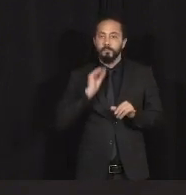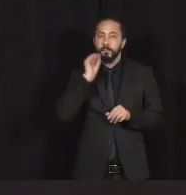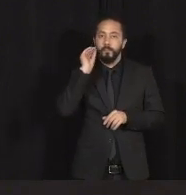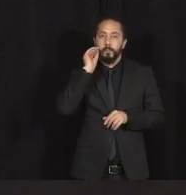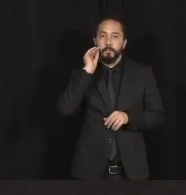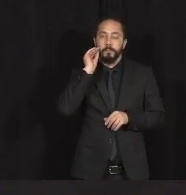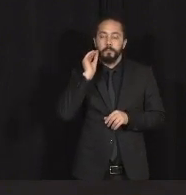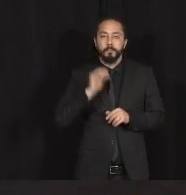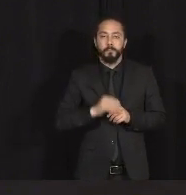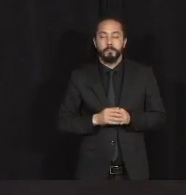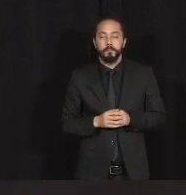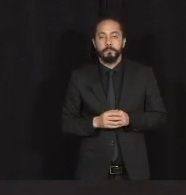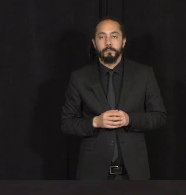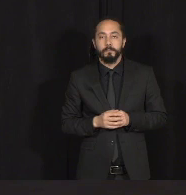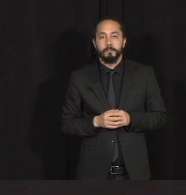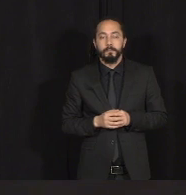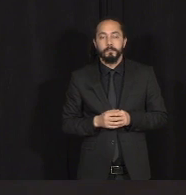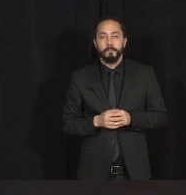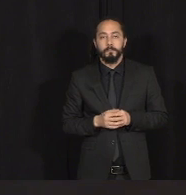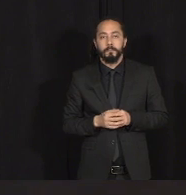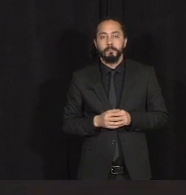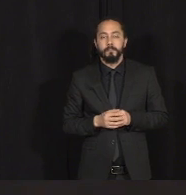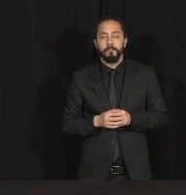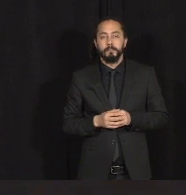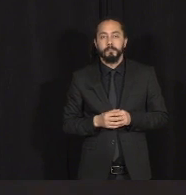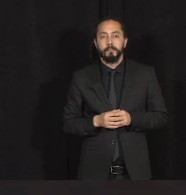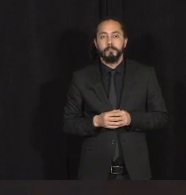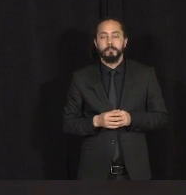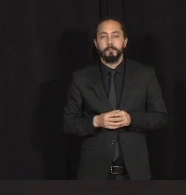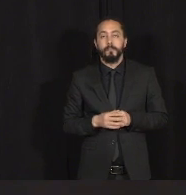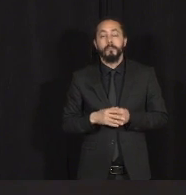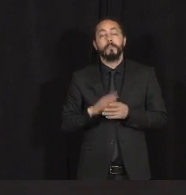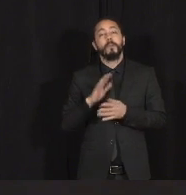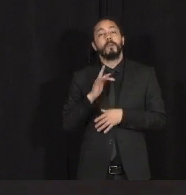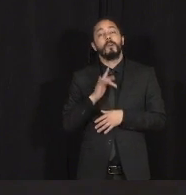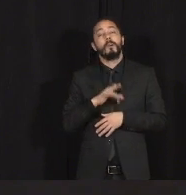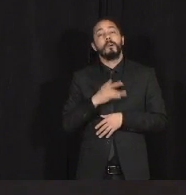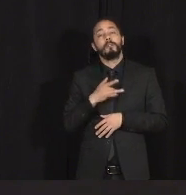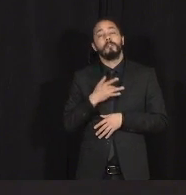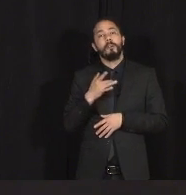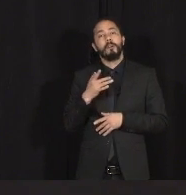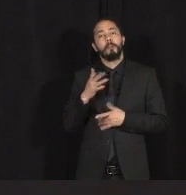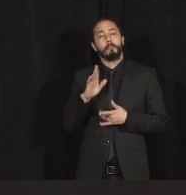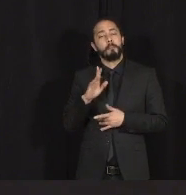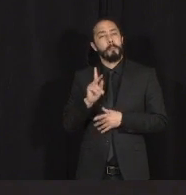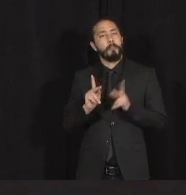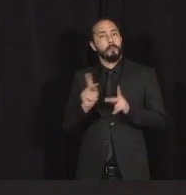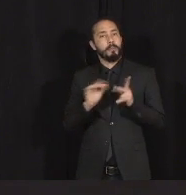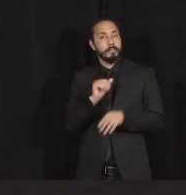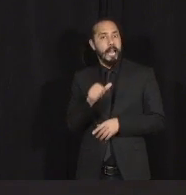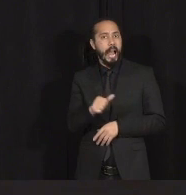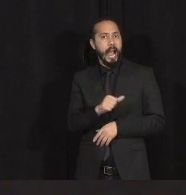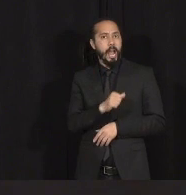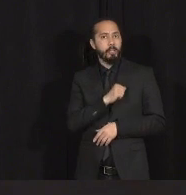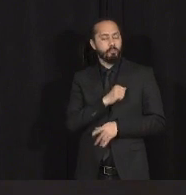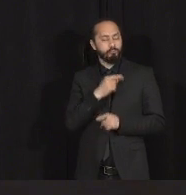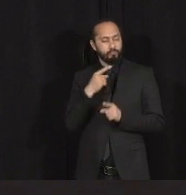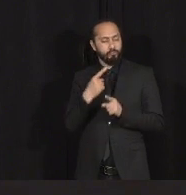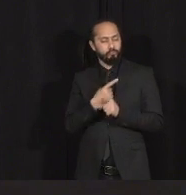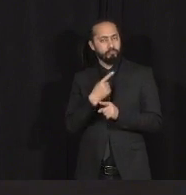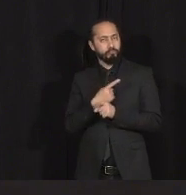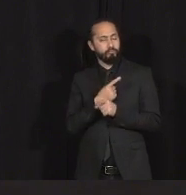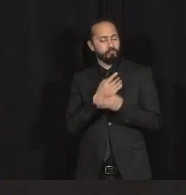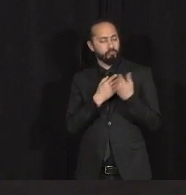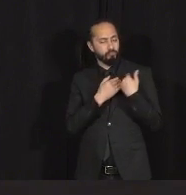responsible attitude taken to try and ensure that federal